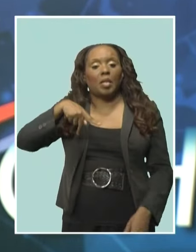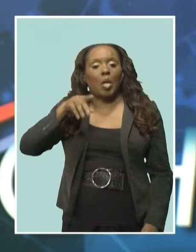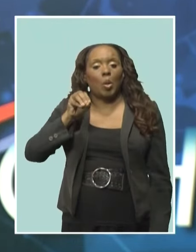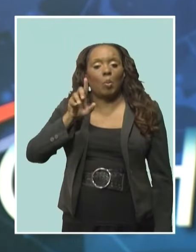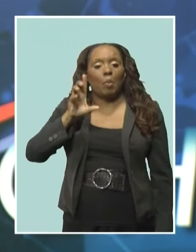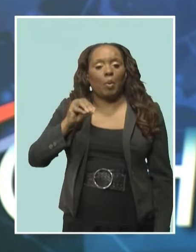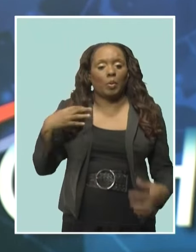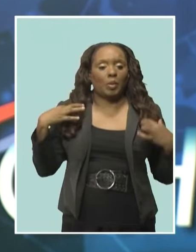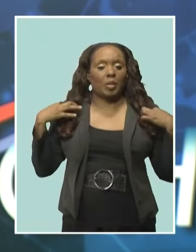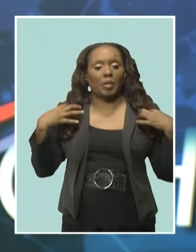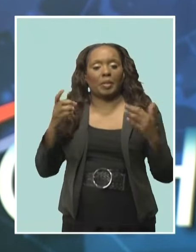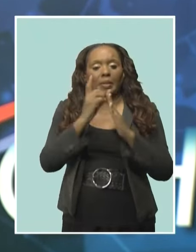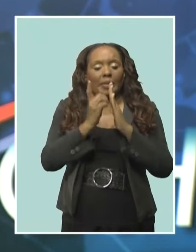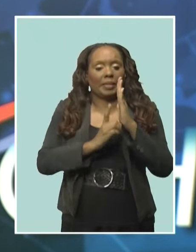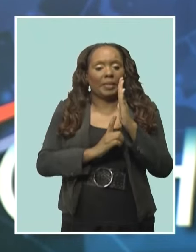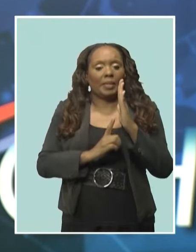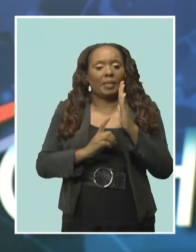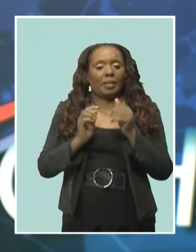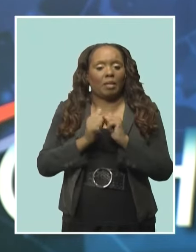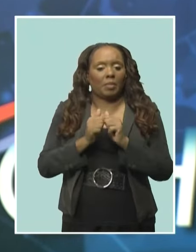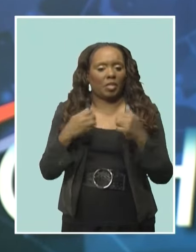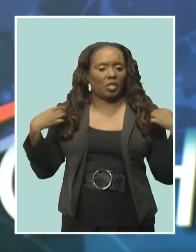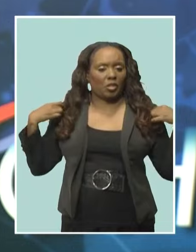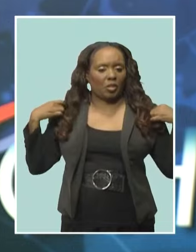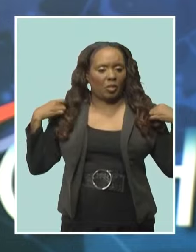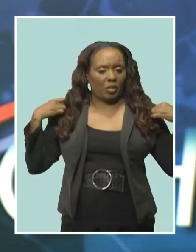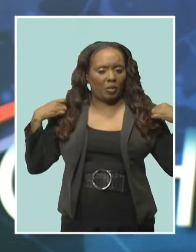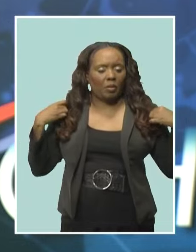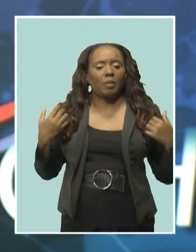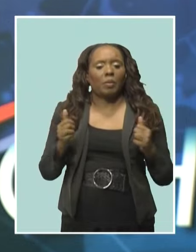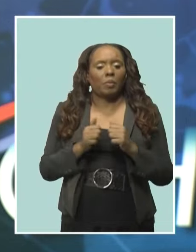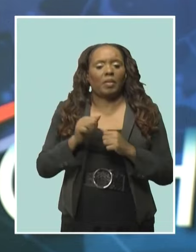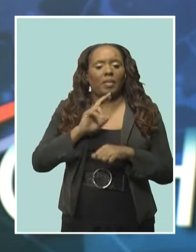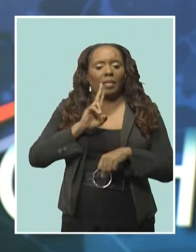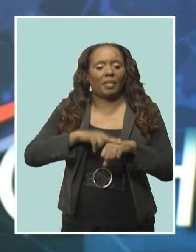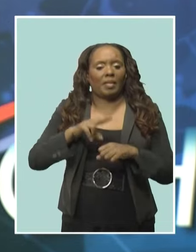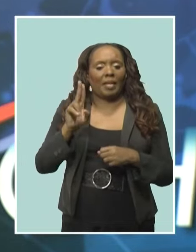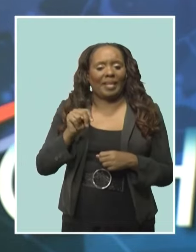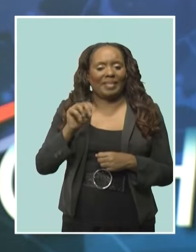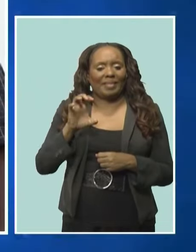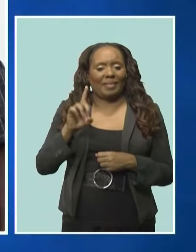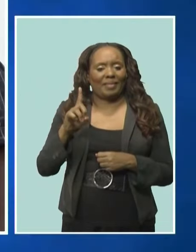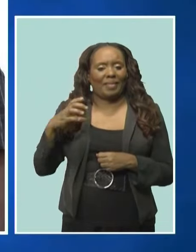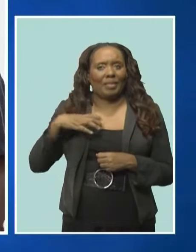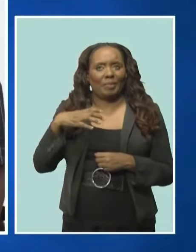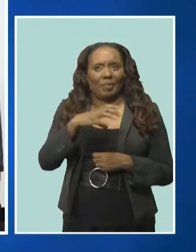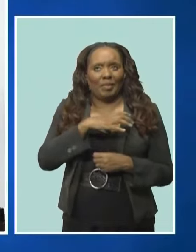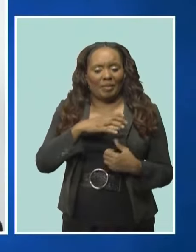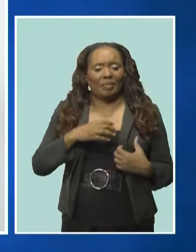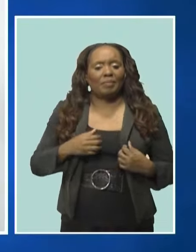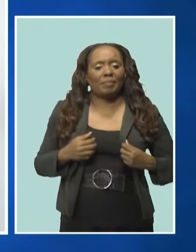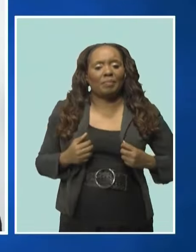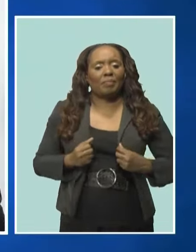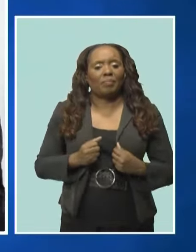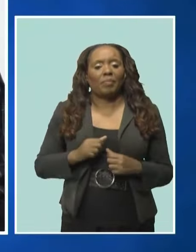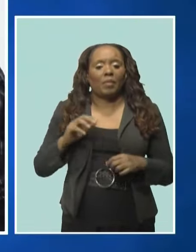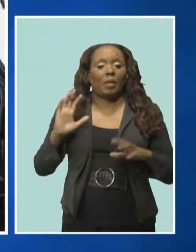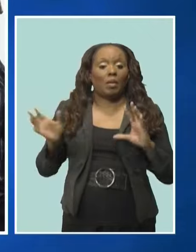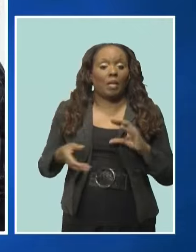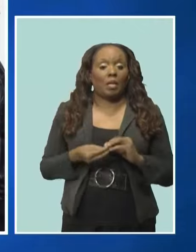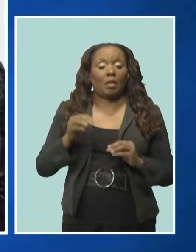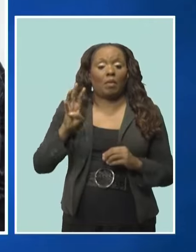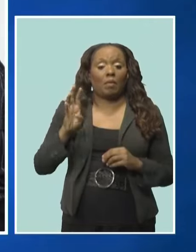the first polo shirt design competition put on by the National NCD Commission Barbados. Out of a total of 40